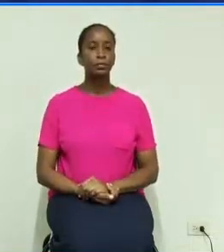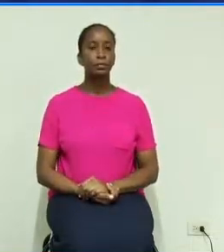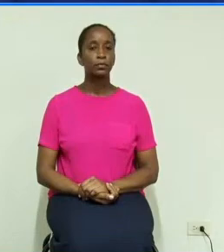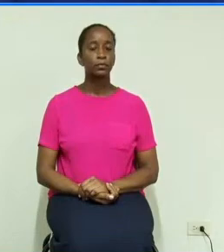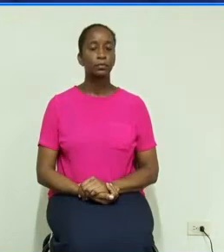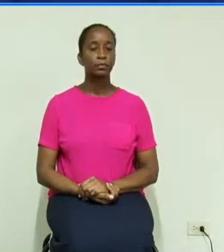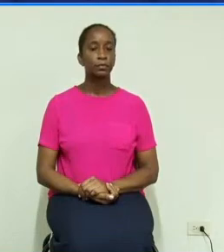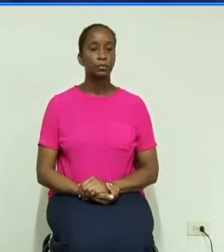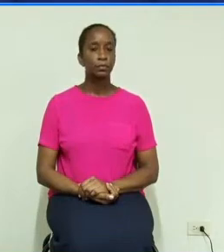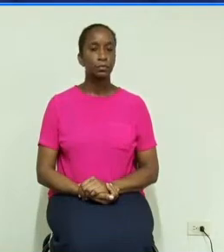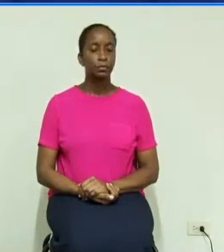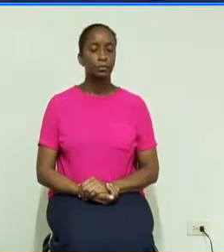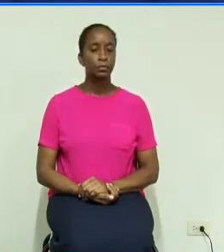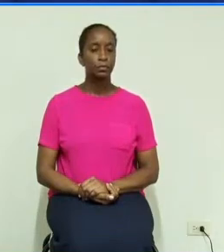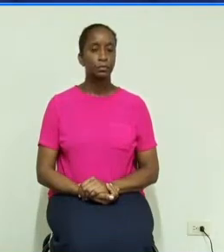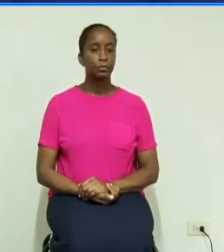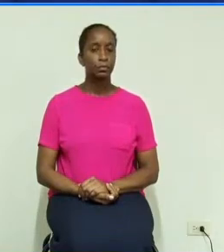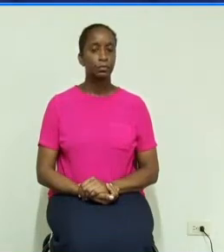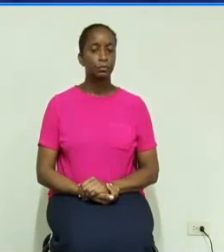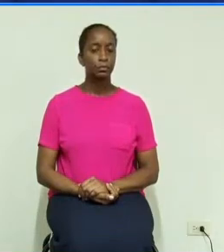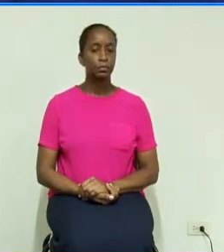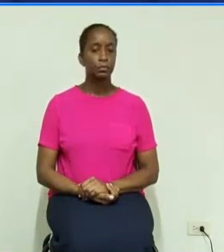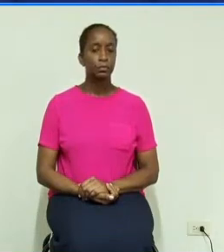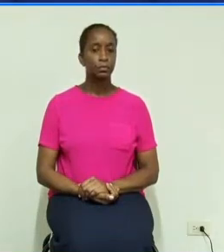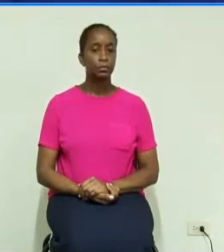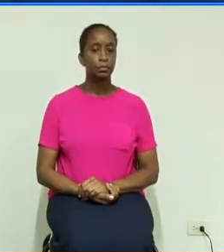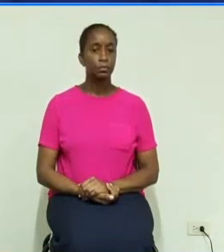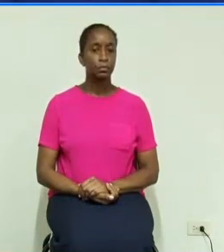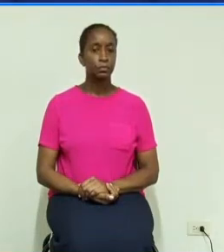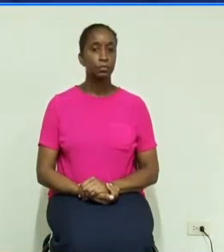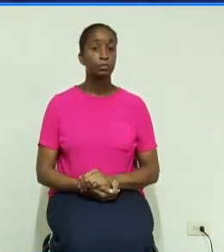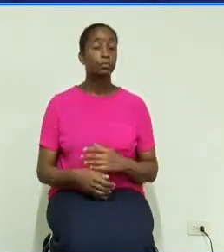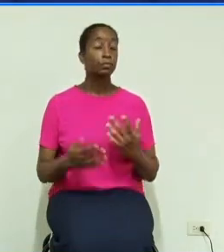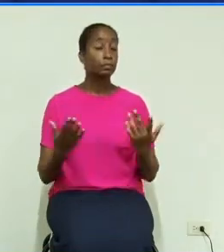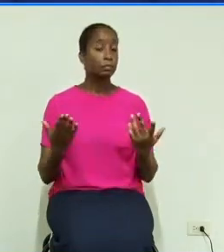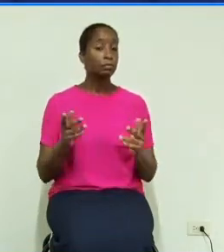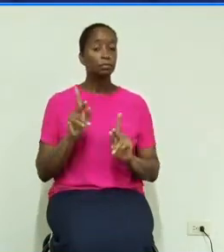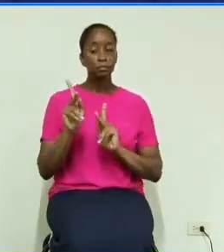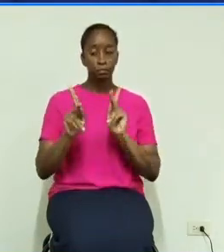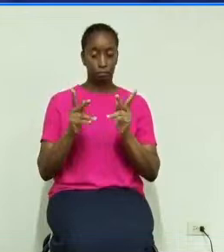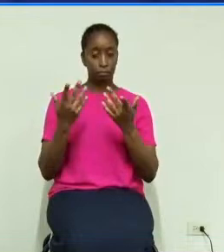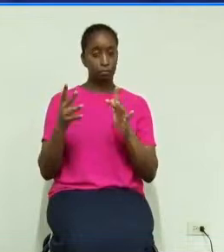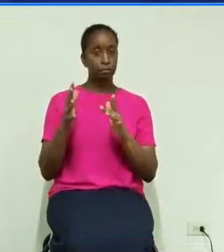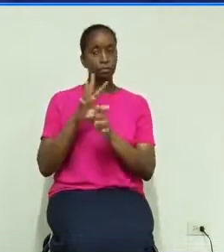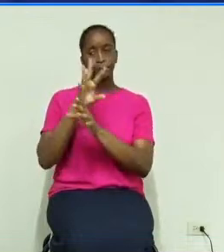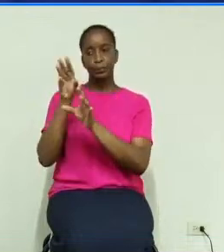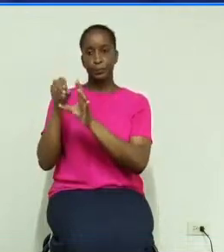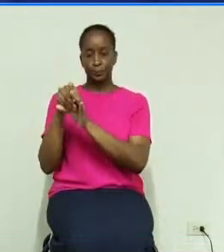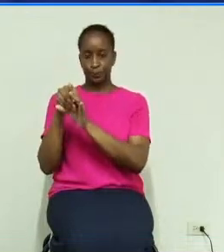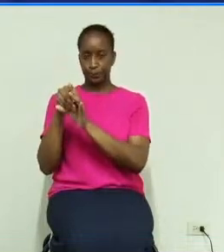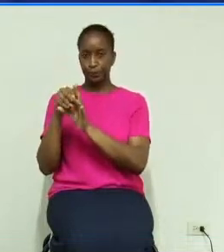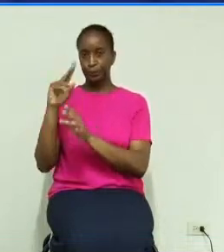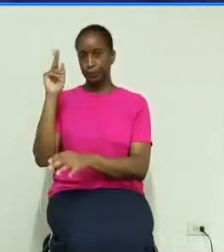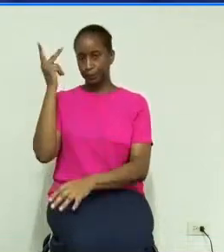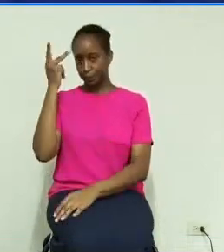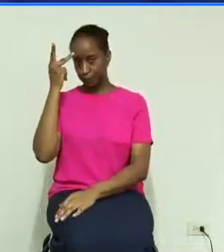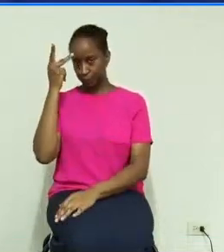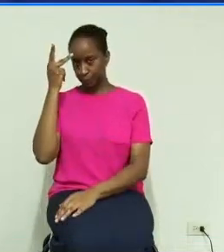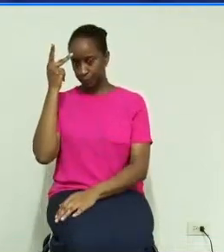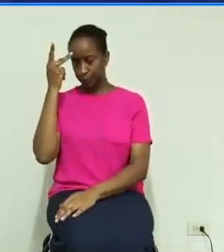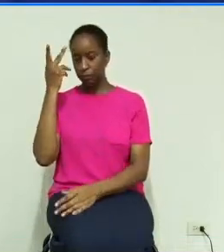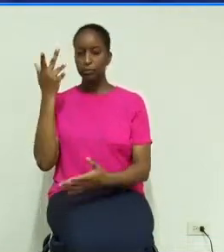second one could be that the persons who are in the space already, some of them are on the panel with me right